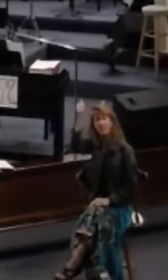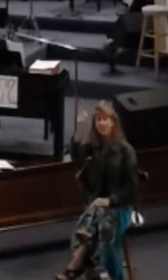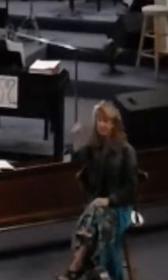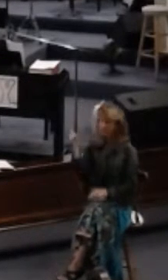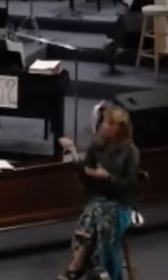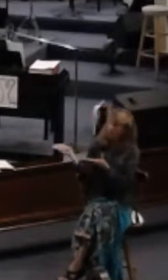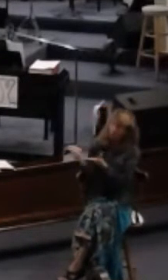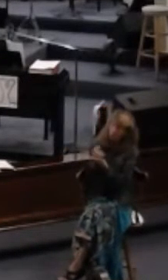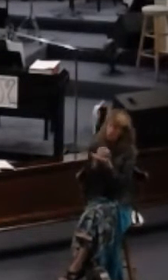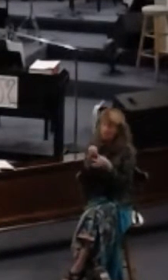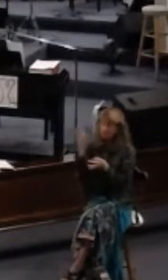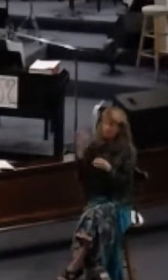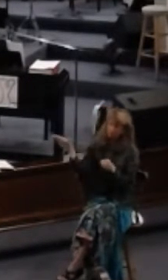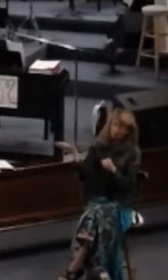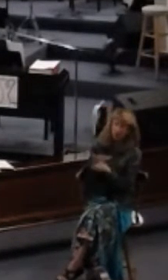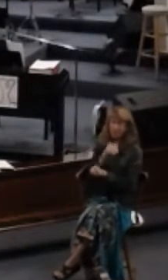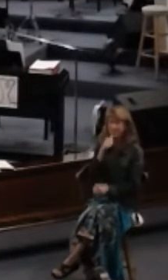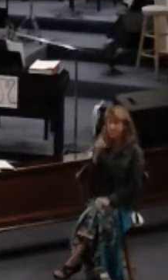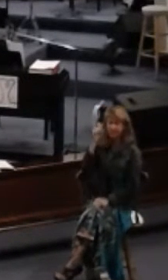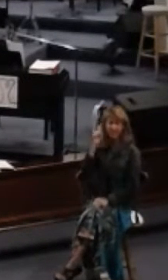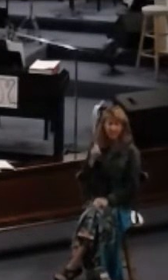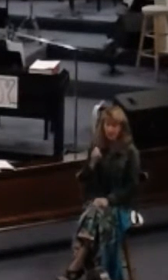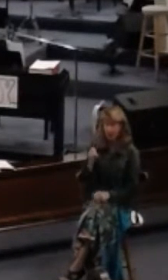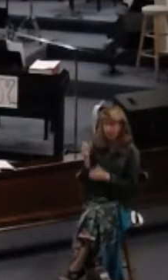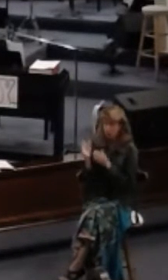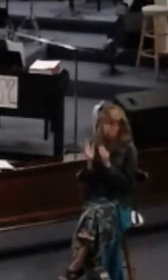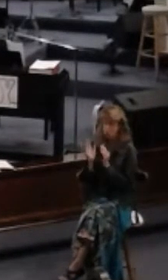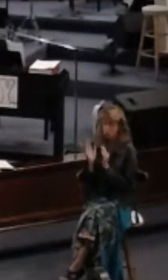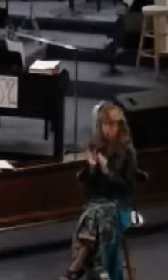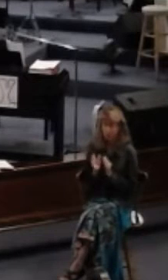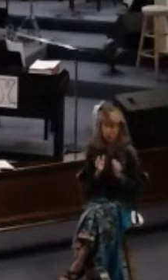He doesn't need a strategy.